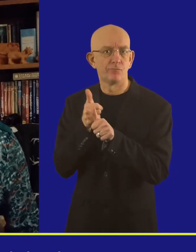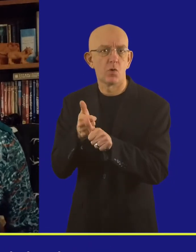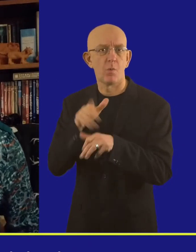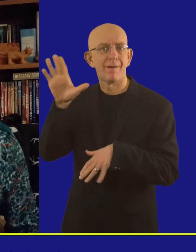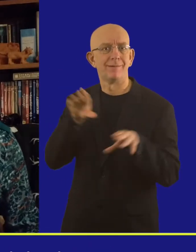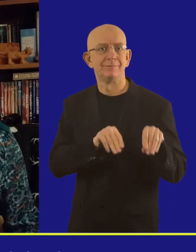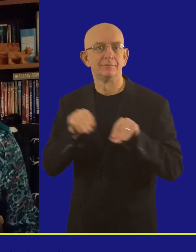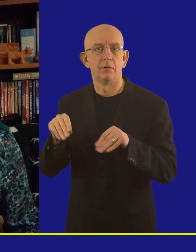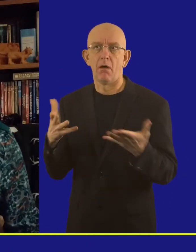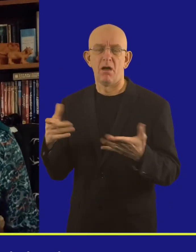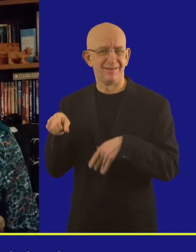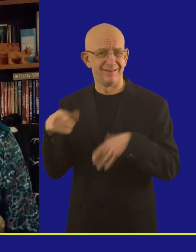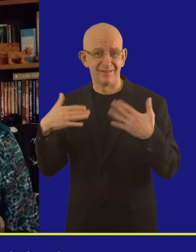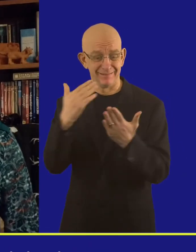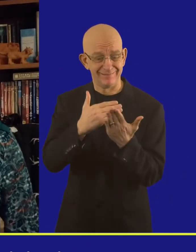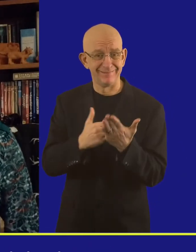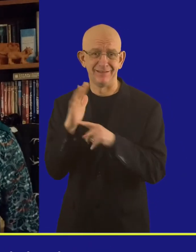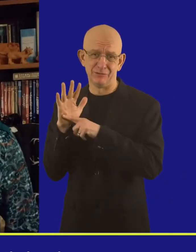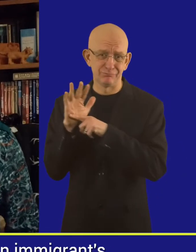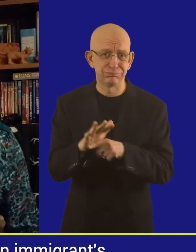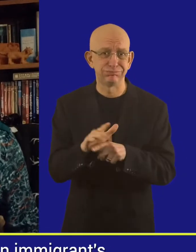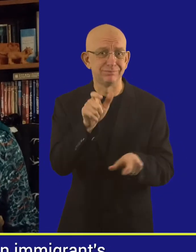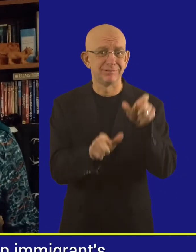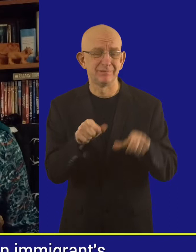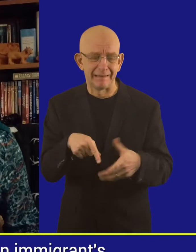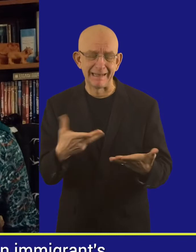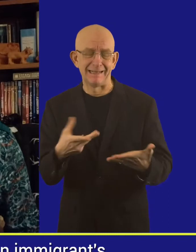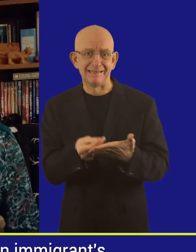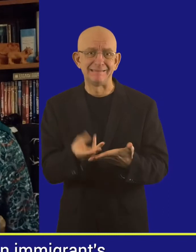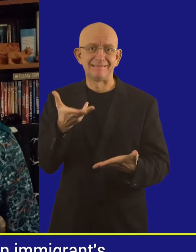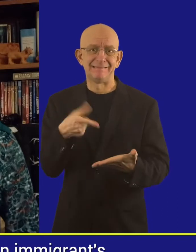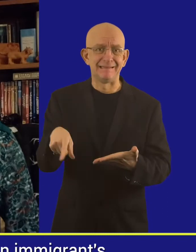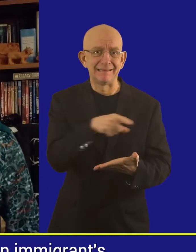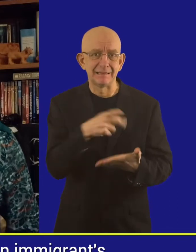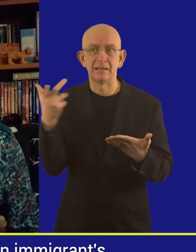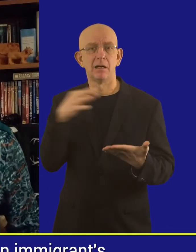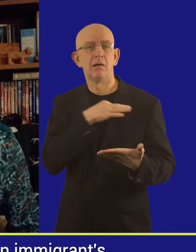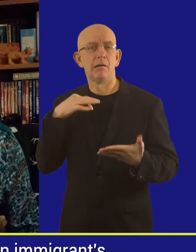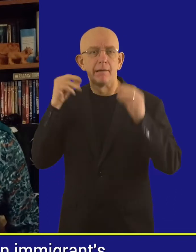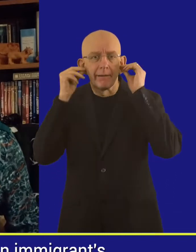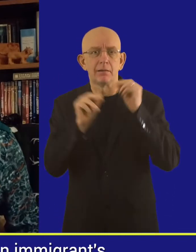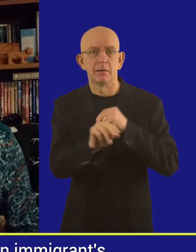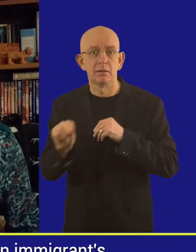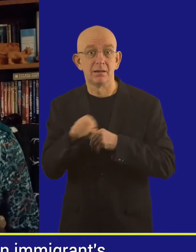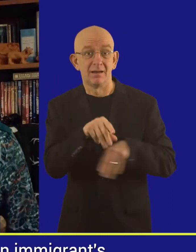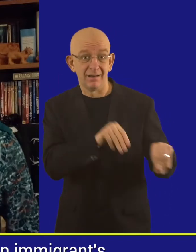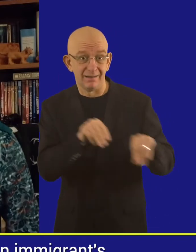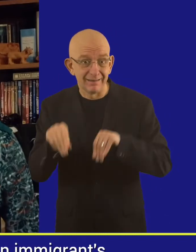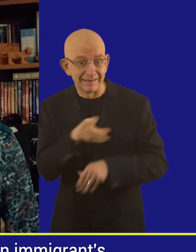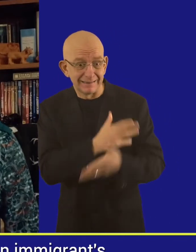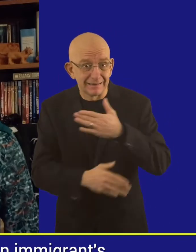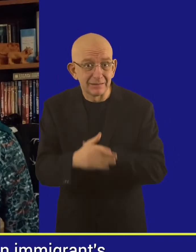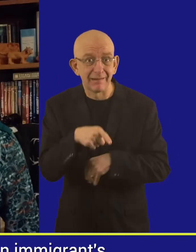which treat human beings as costly burdens. If medical assessors decide that an immigrant's disability or health